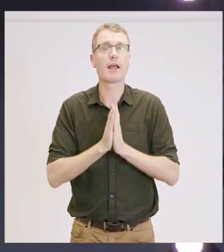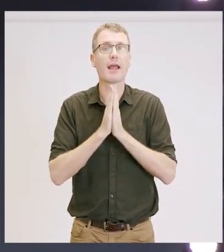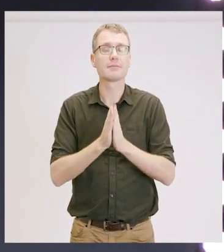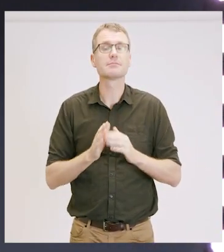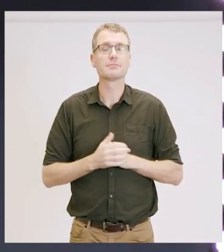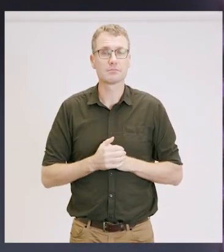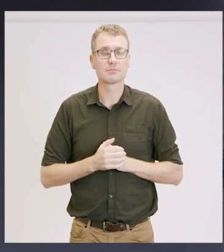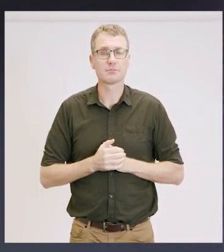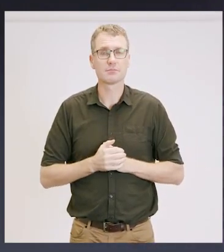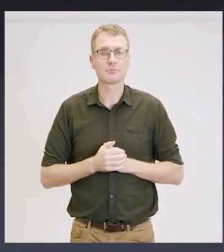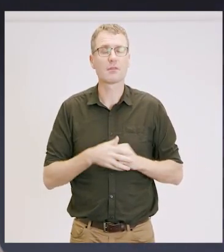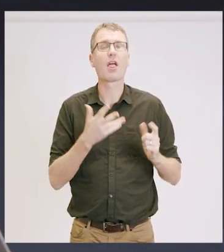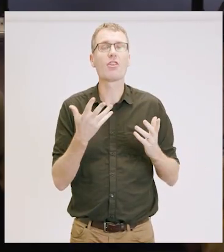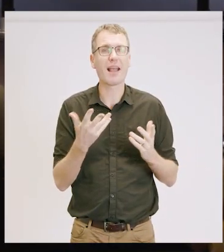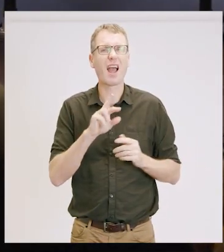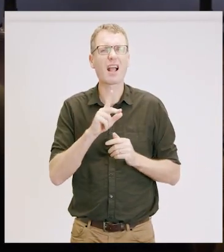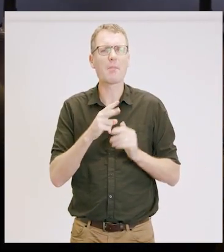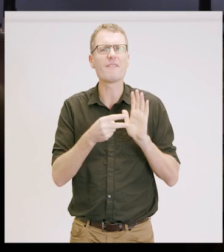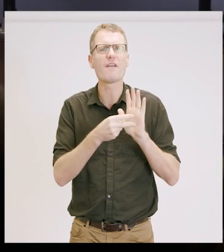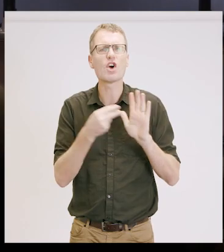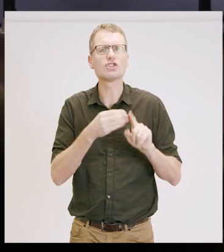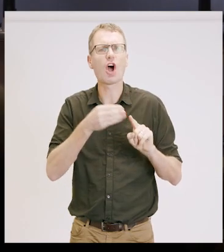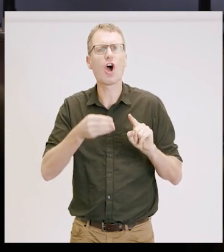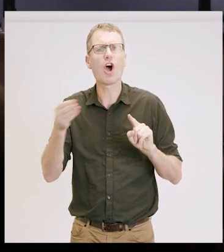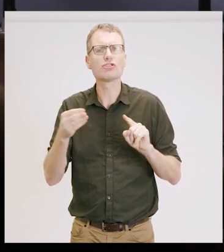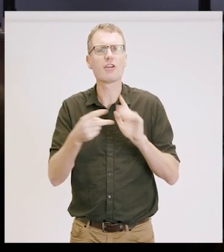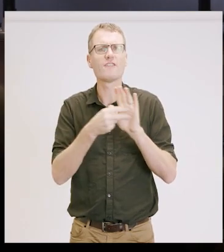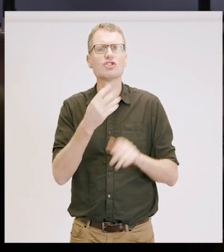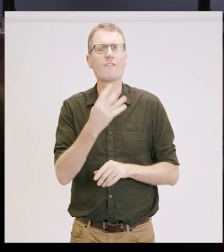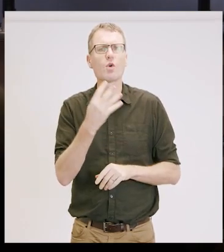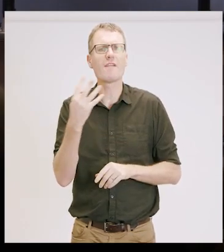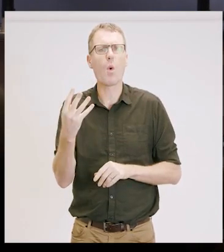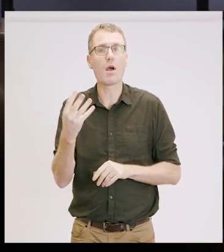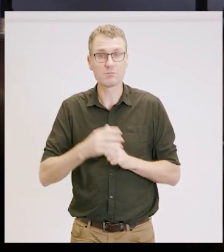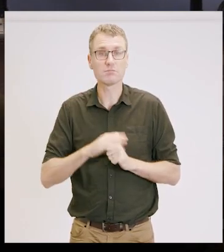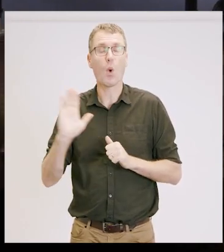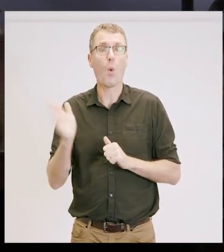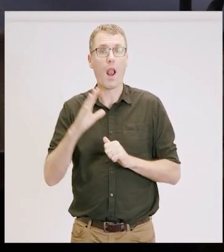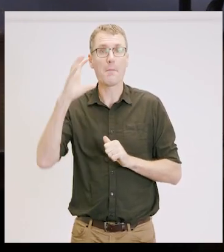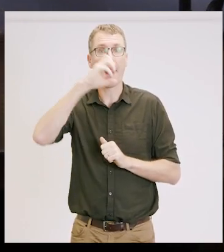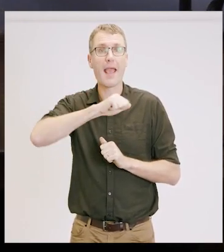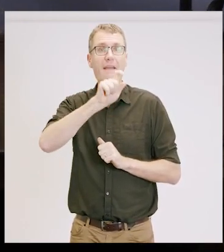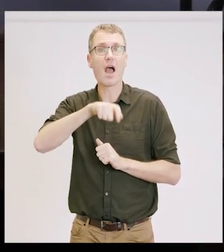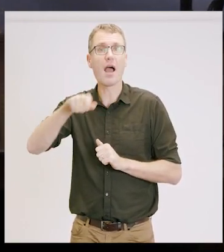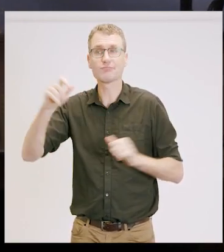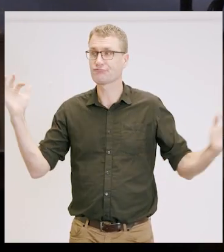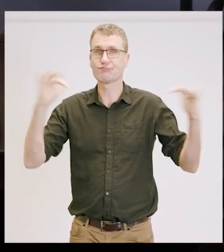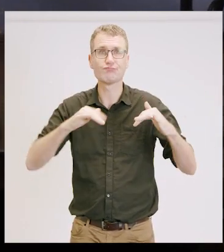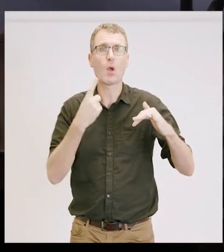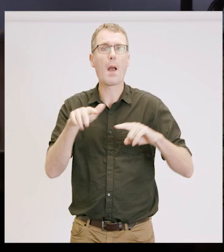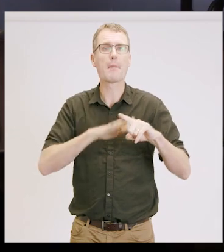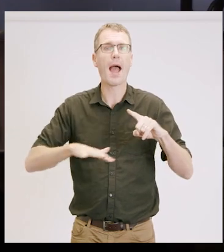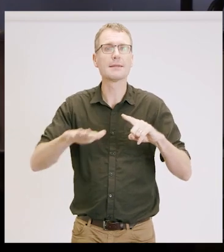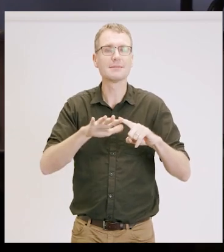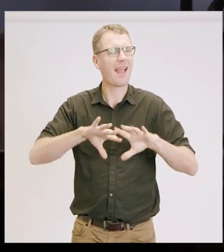we see a couple of verses onwards in verse 44. All the believers met together in one place and they shared everything they had.